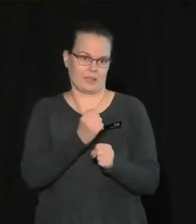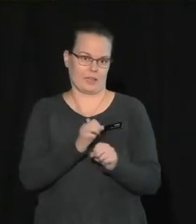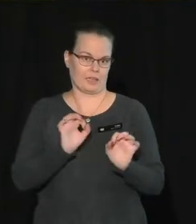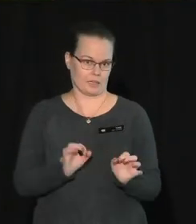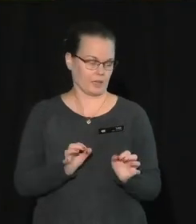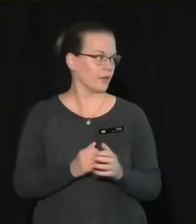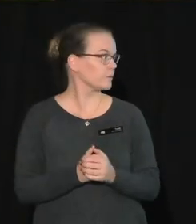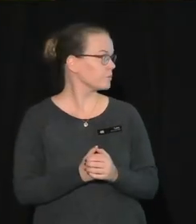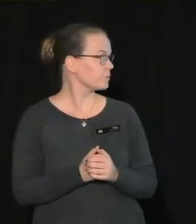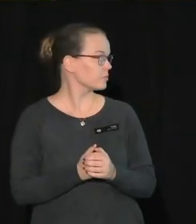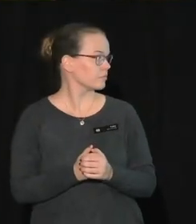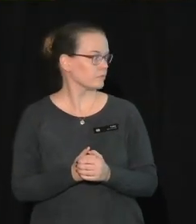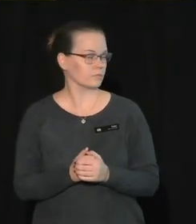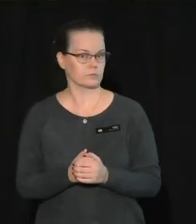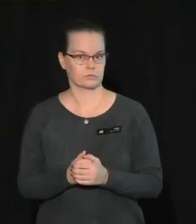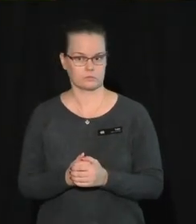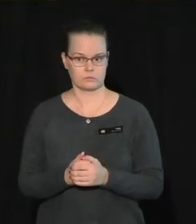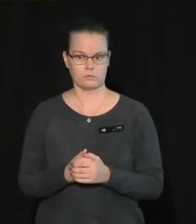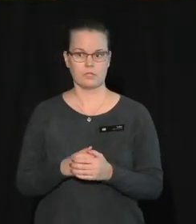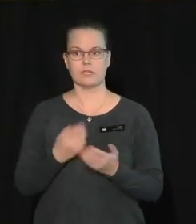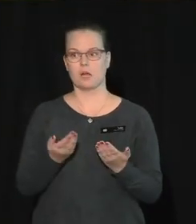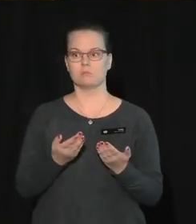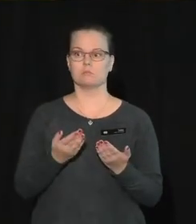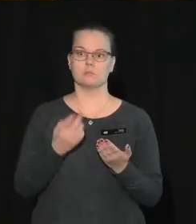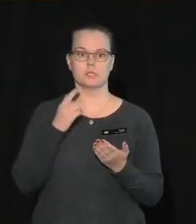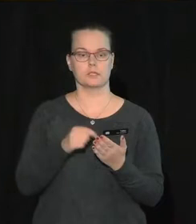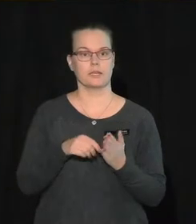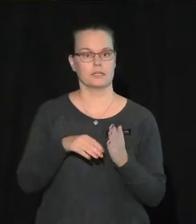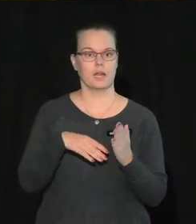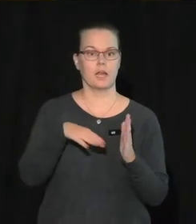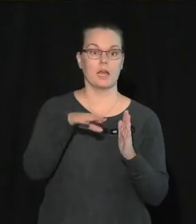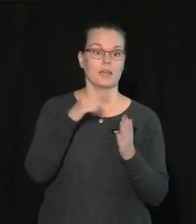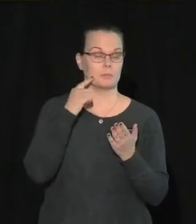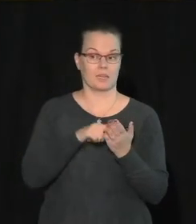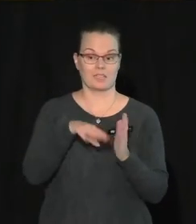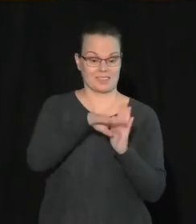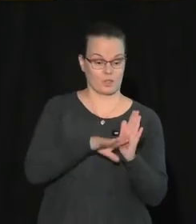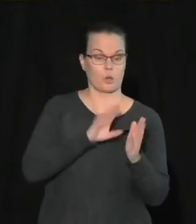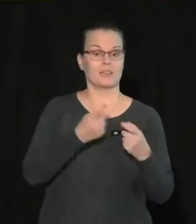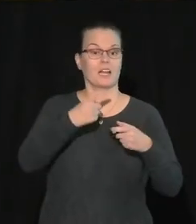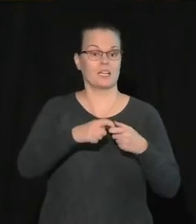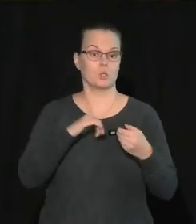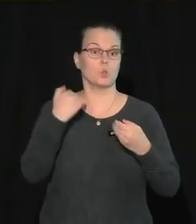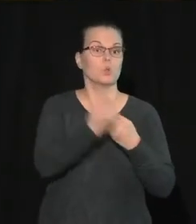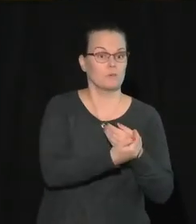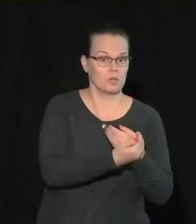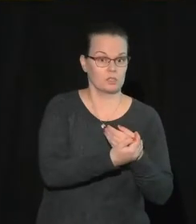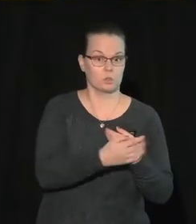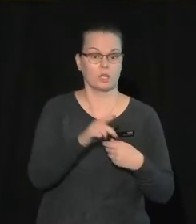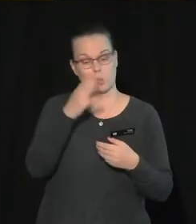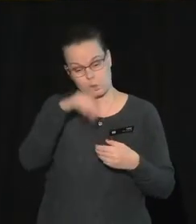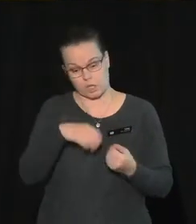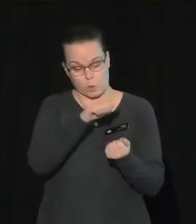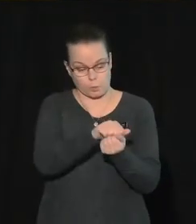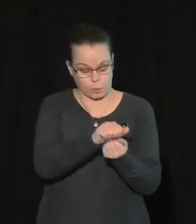to the provisions, for example, used for safety of certain products.